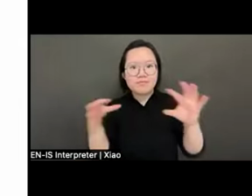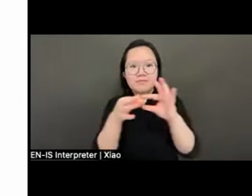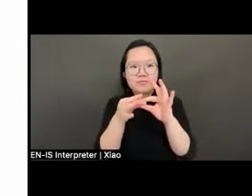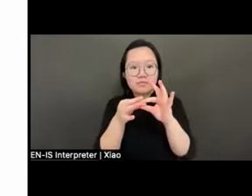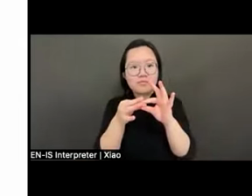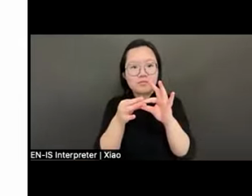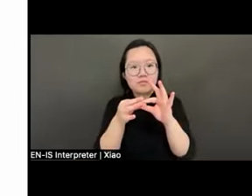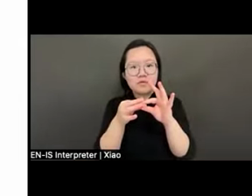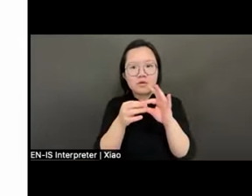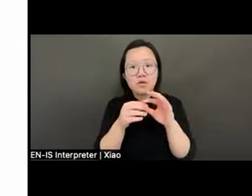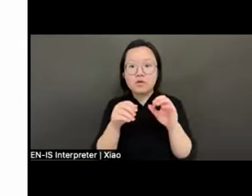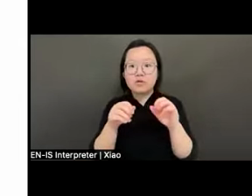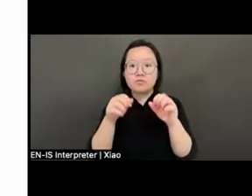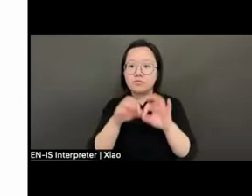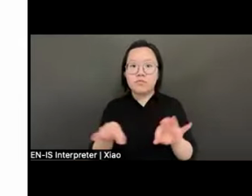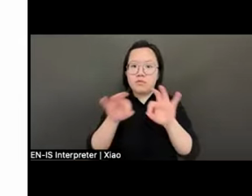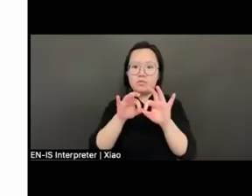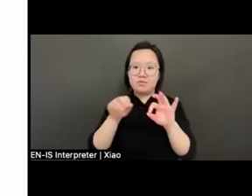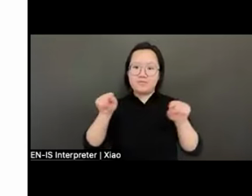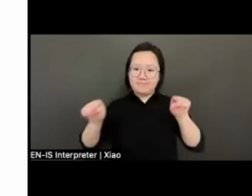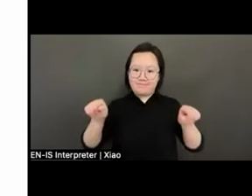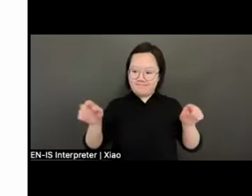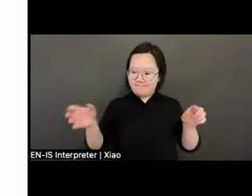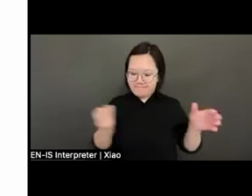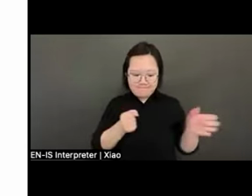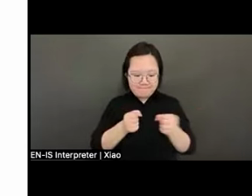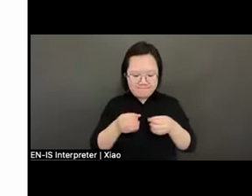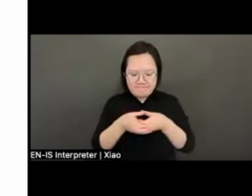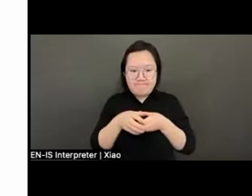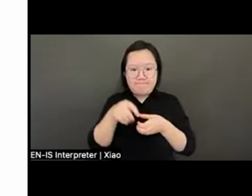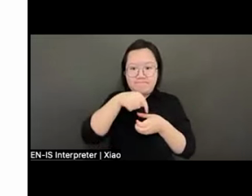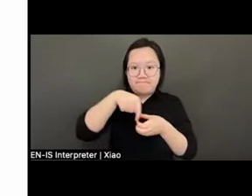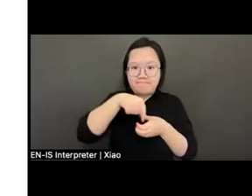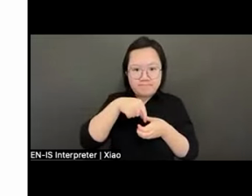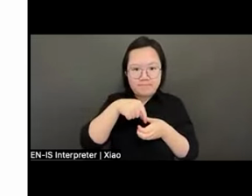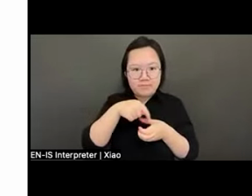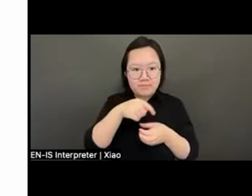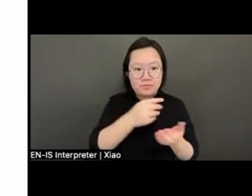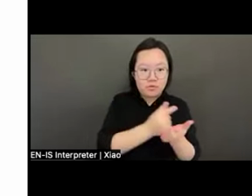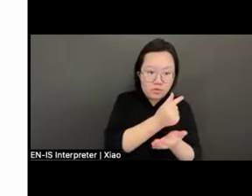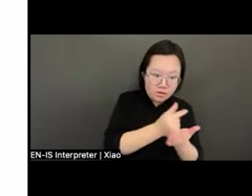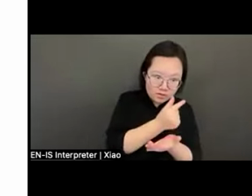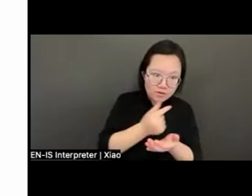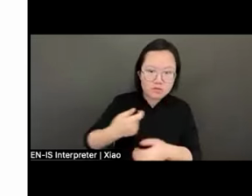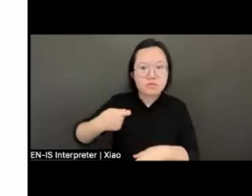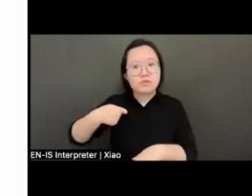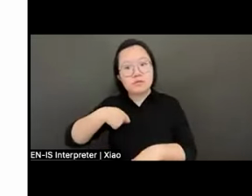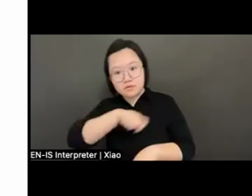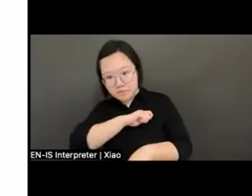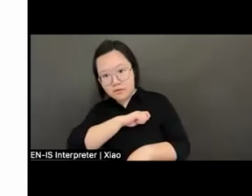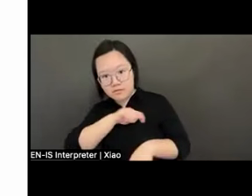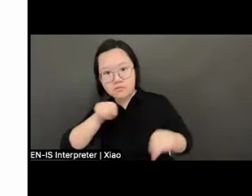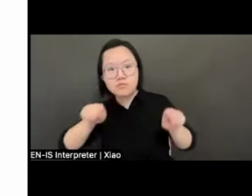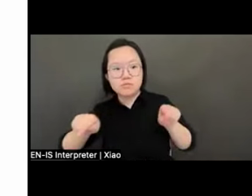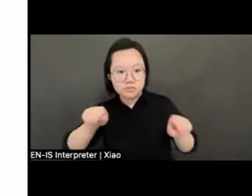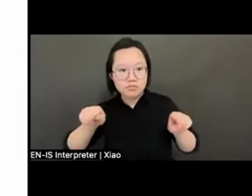all organizations that are part of the consortium, and that is relevant in both Spain and Uganda. So this is really important. The challenges